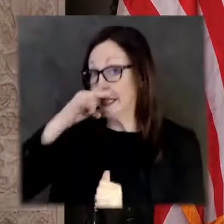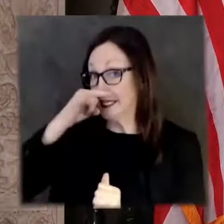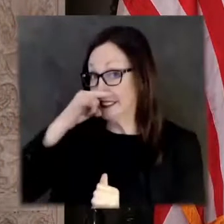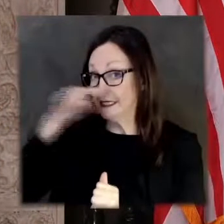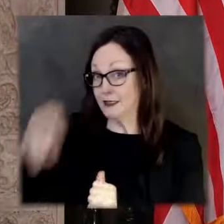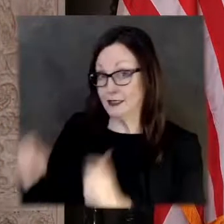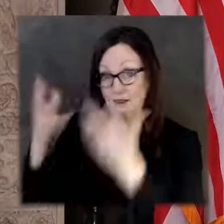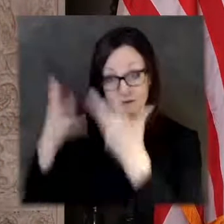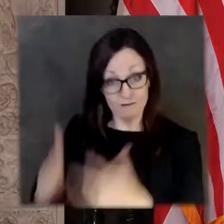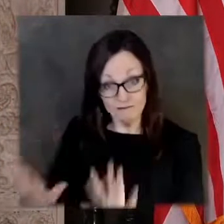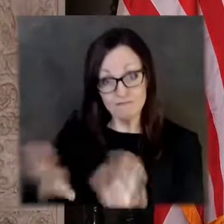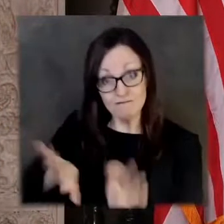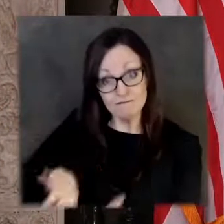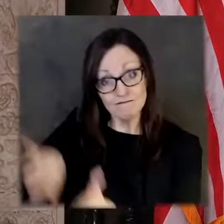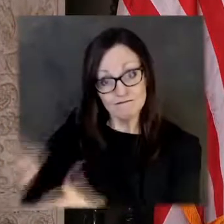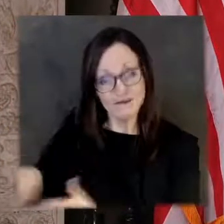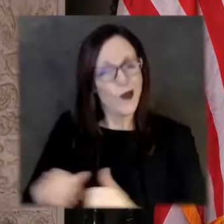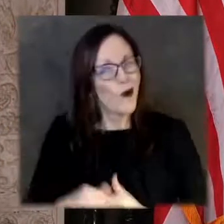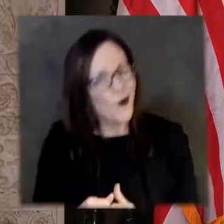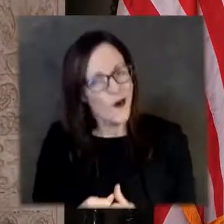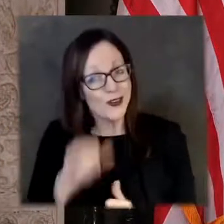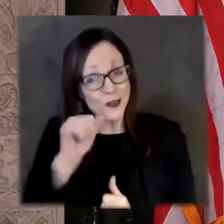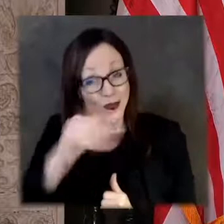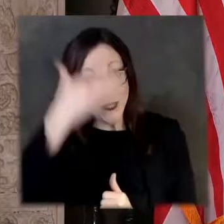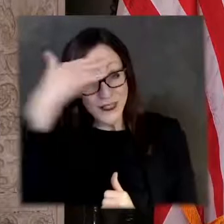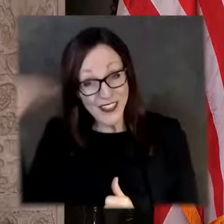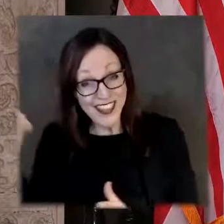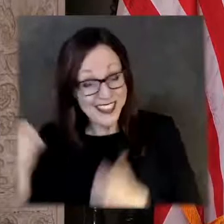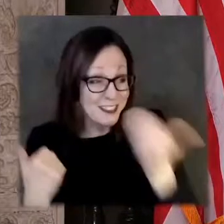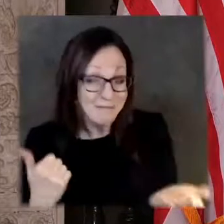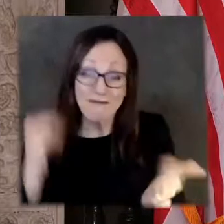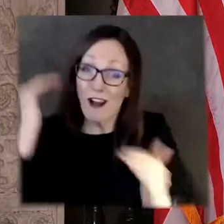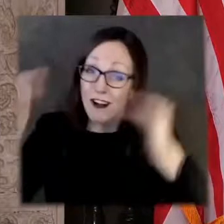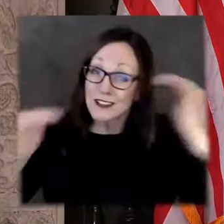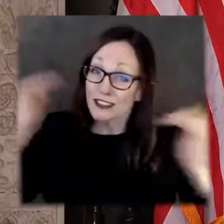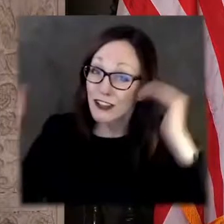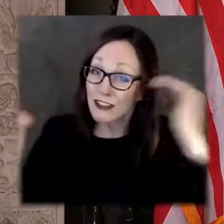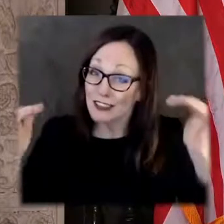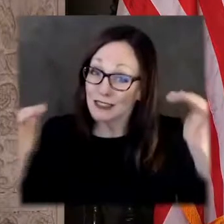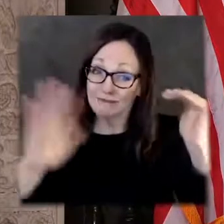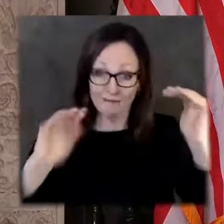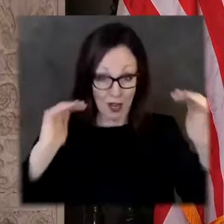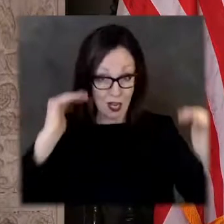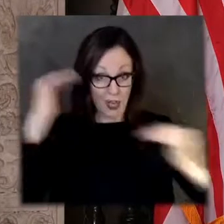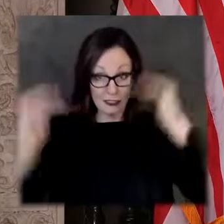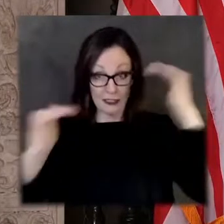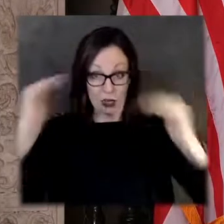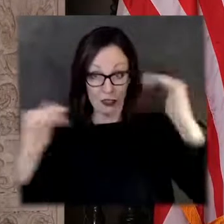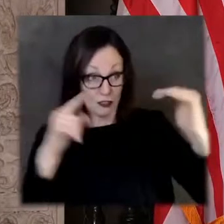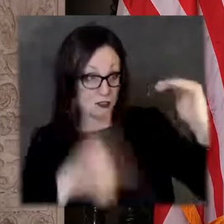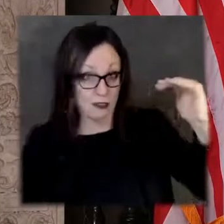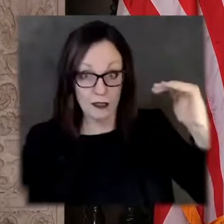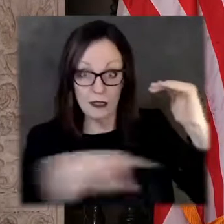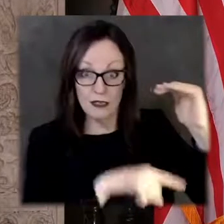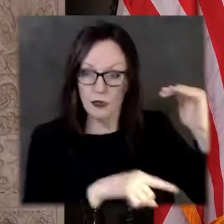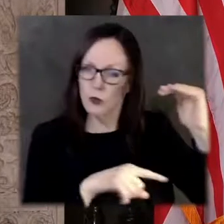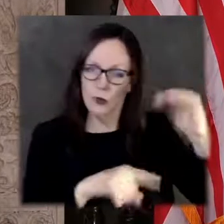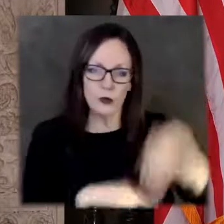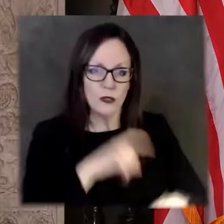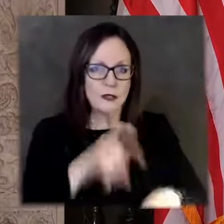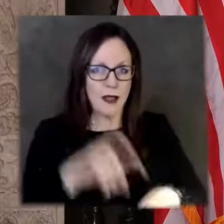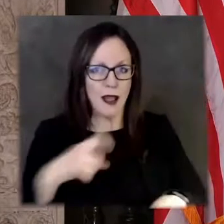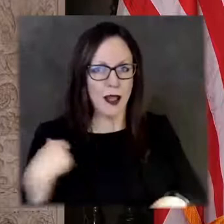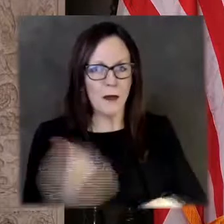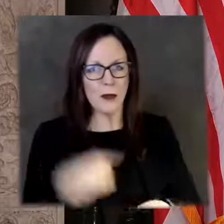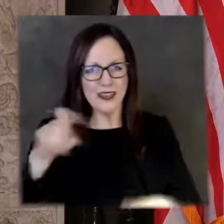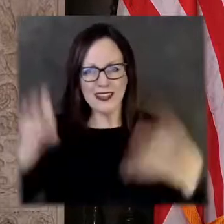we have work to do there too. We can save more tax dollars in the long run by investing in treatment and alternatives